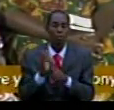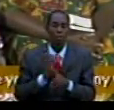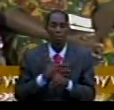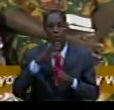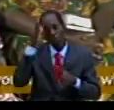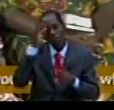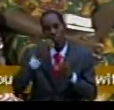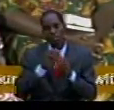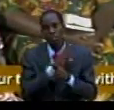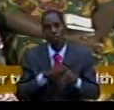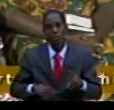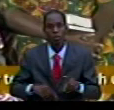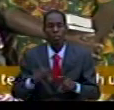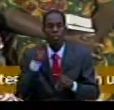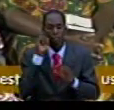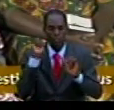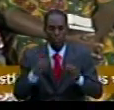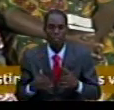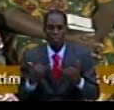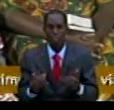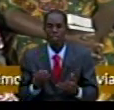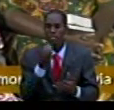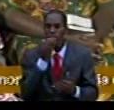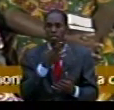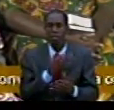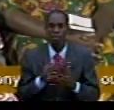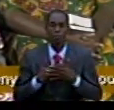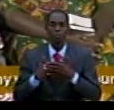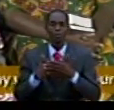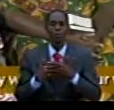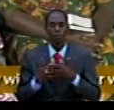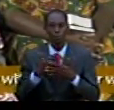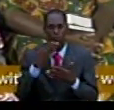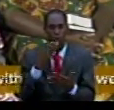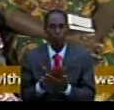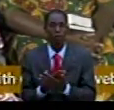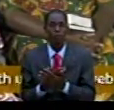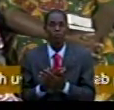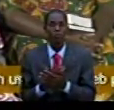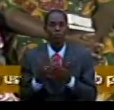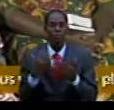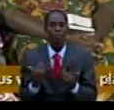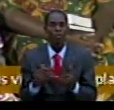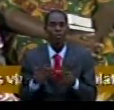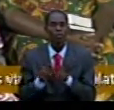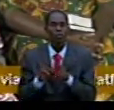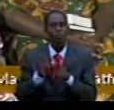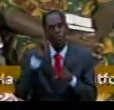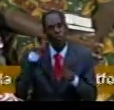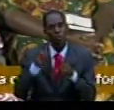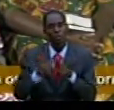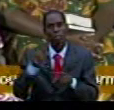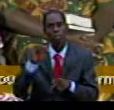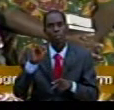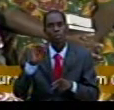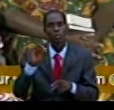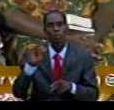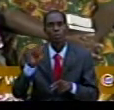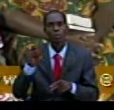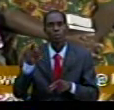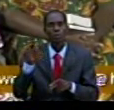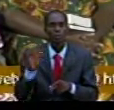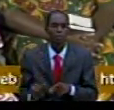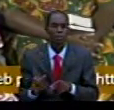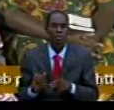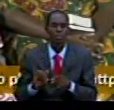eat and breathe well. Also, Brother Timothy is testifying of how God